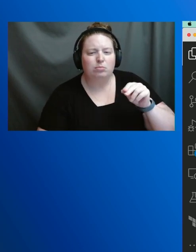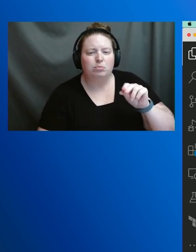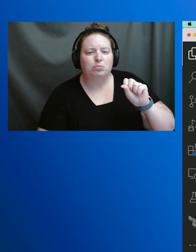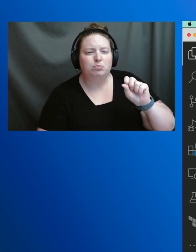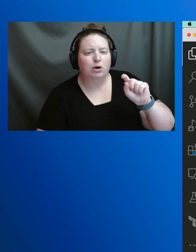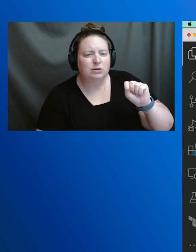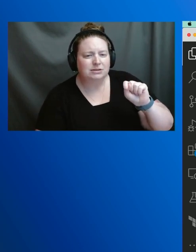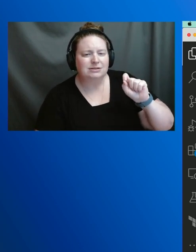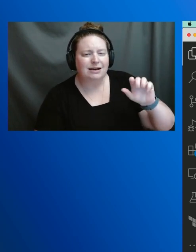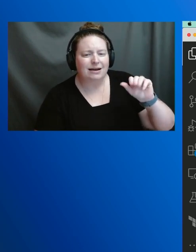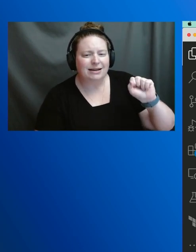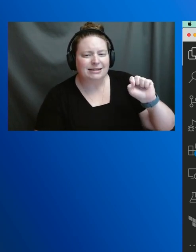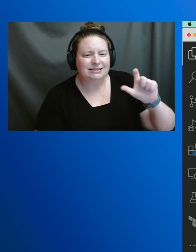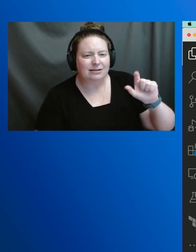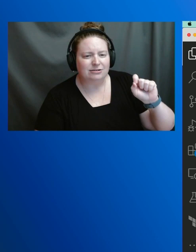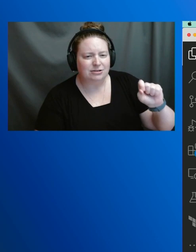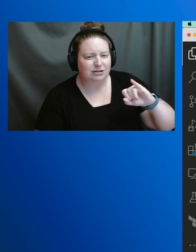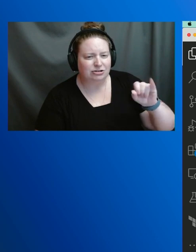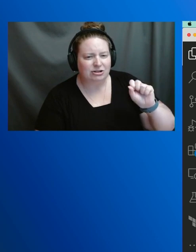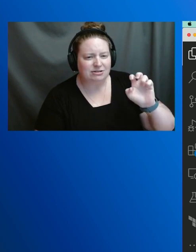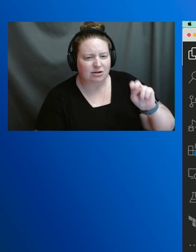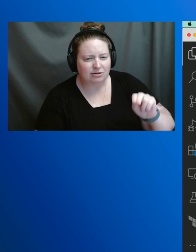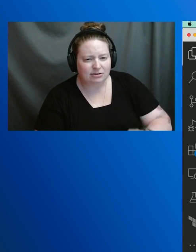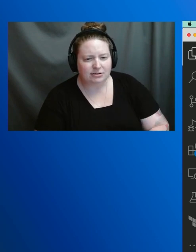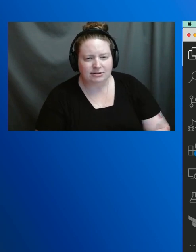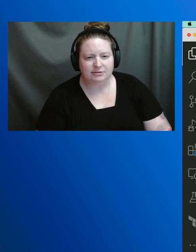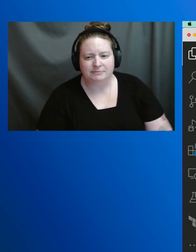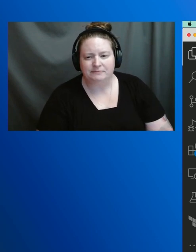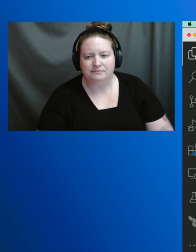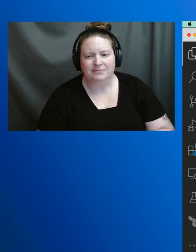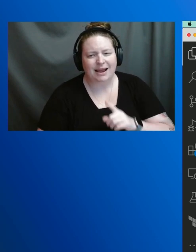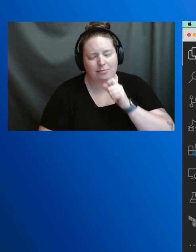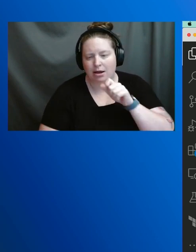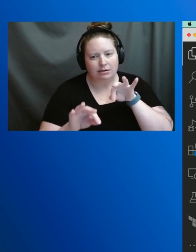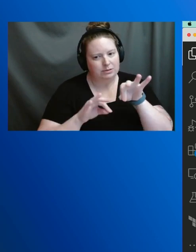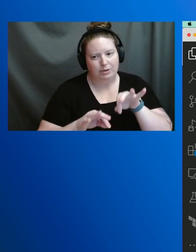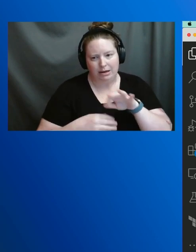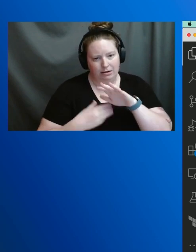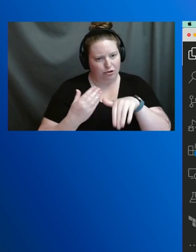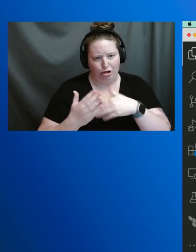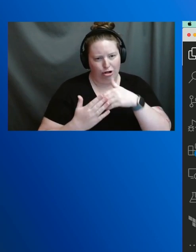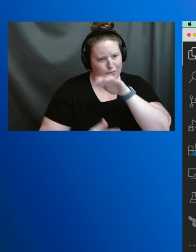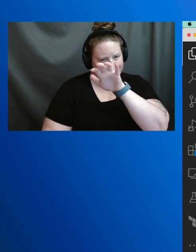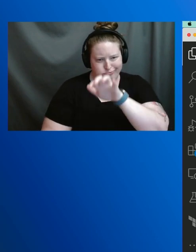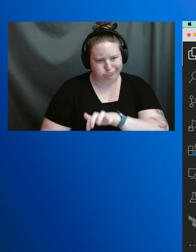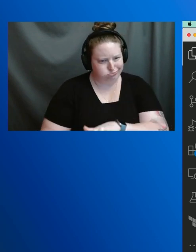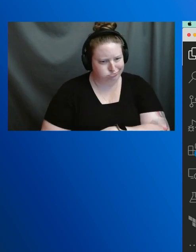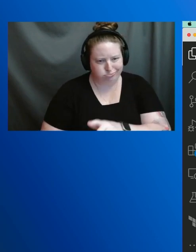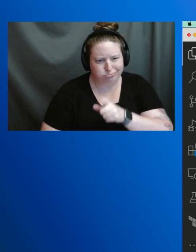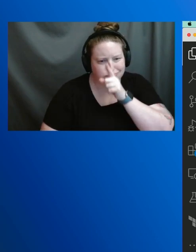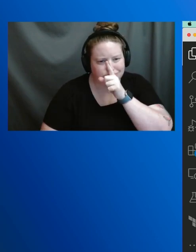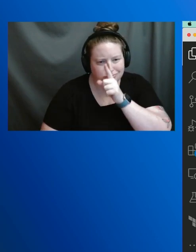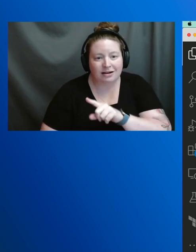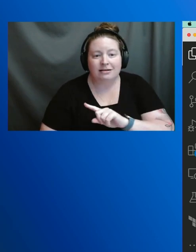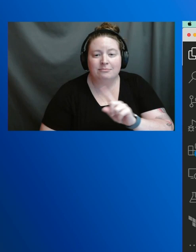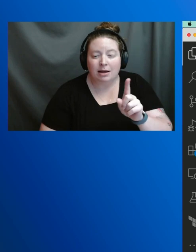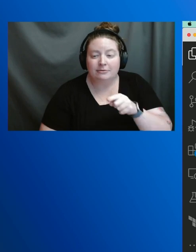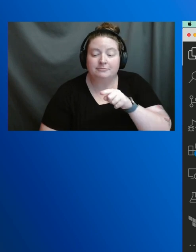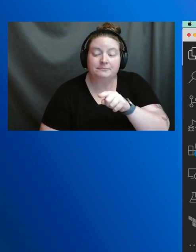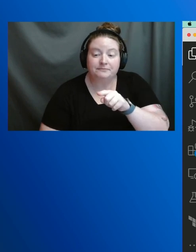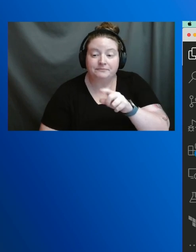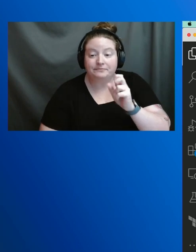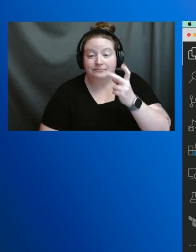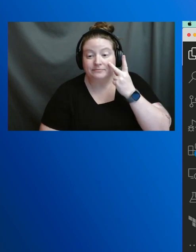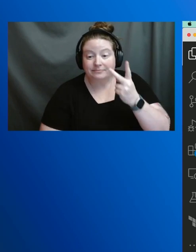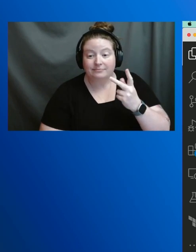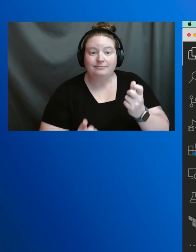post.asl.json. So we'll walk through this, and I'm not going to explain all these, but you can see here the whole, everything